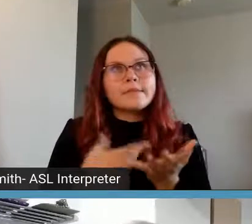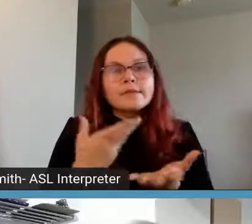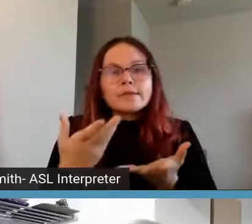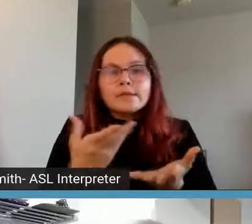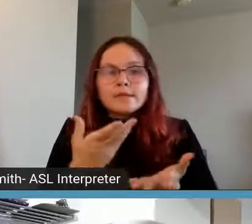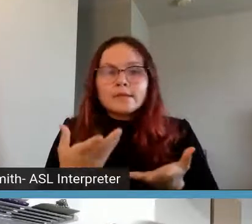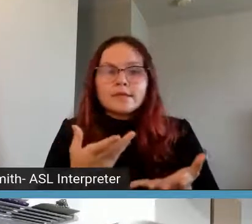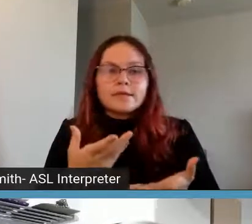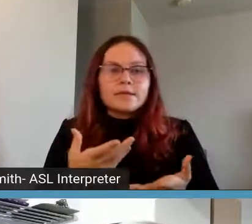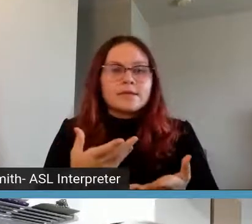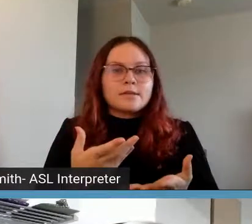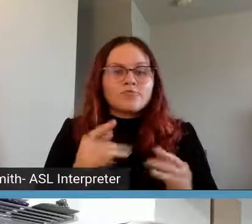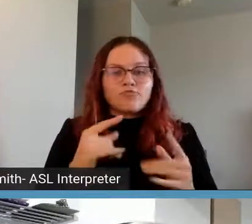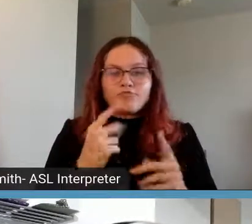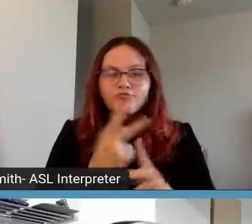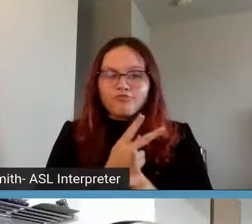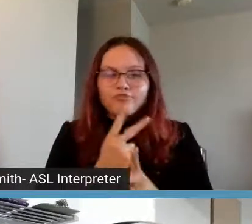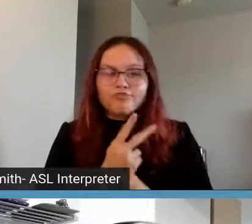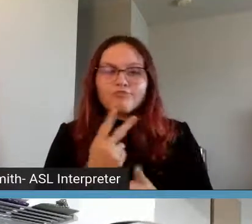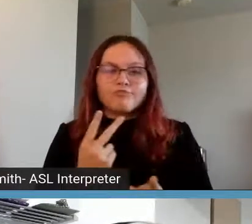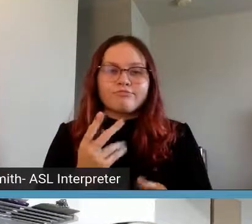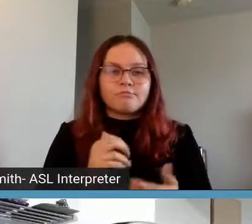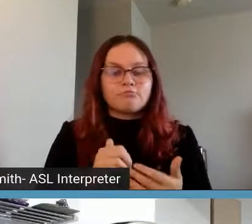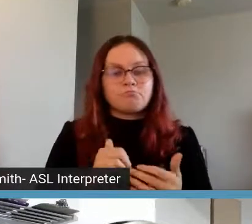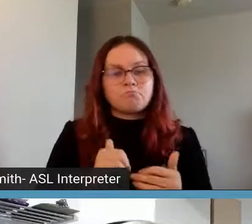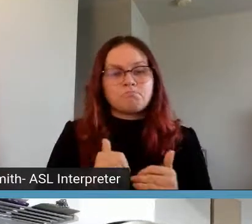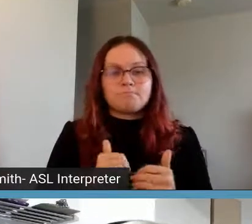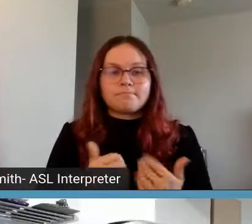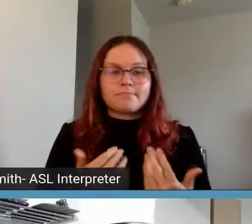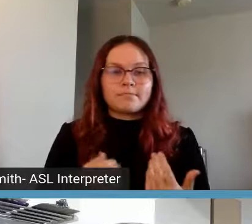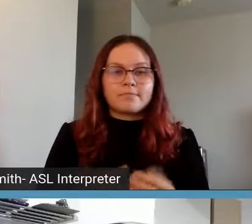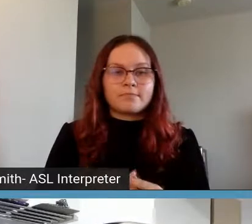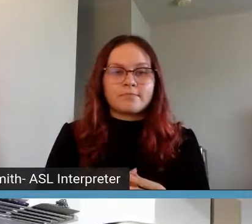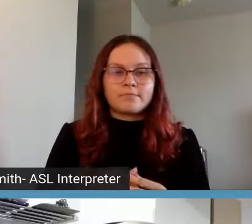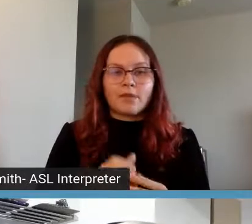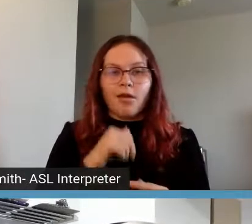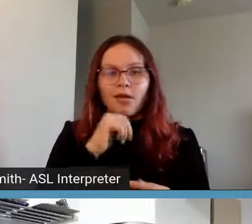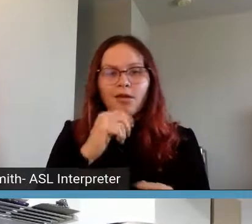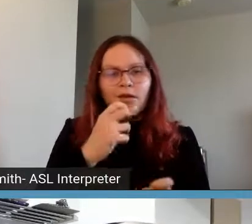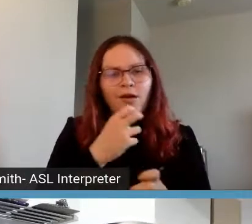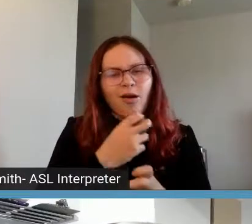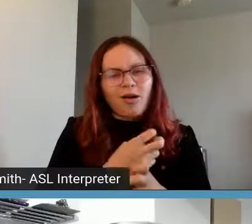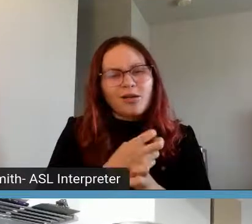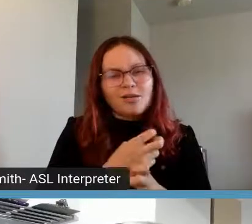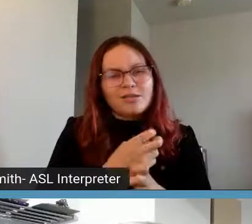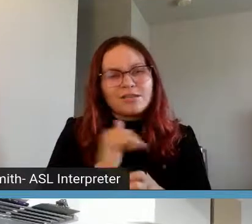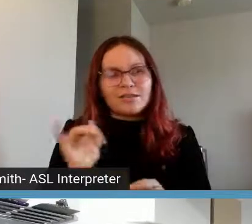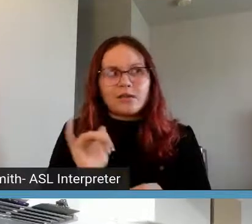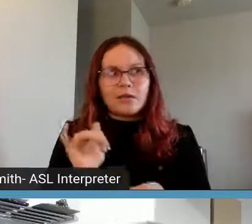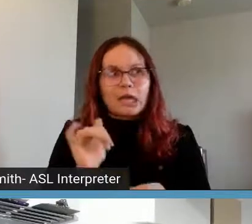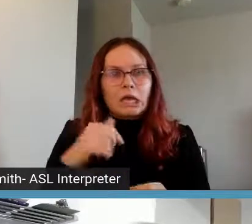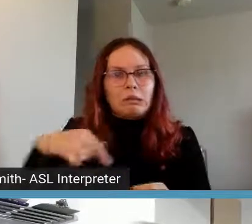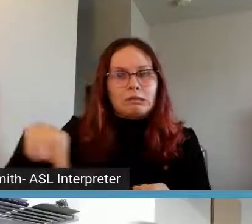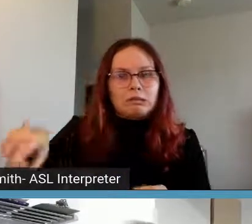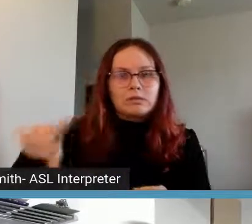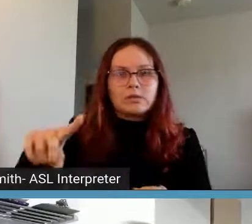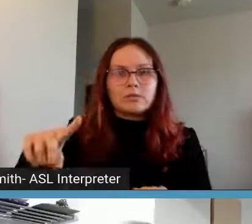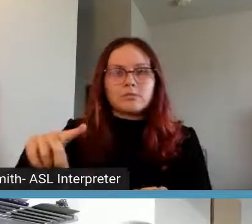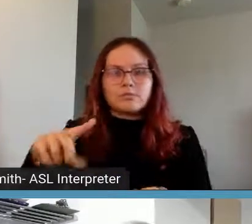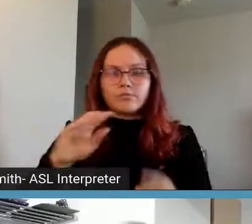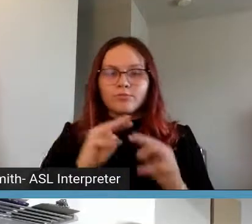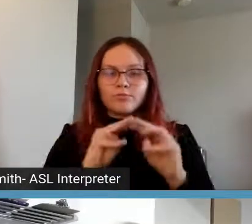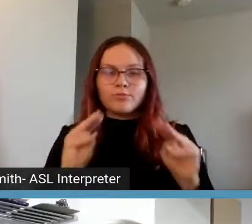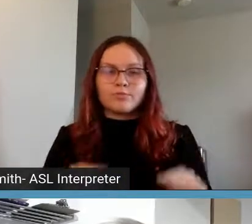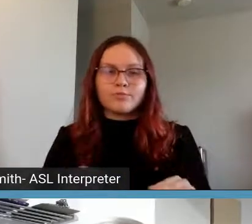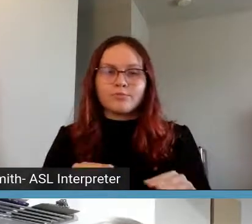just honestly, as I said, it probably wasn't as hard for us as it was for others because we were just so used